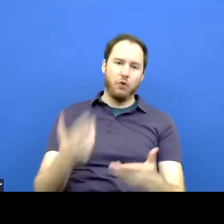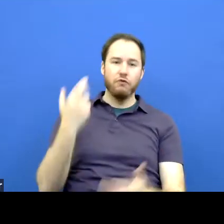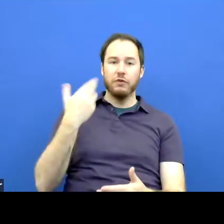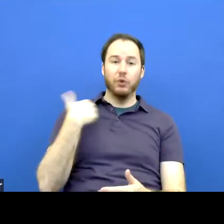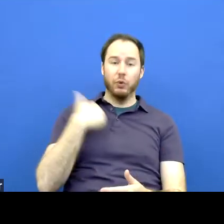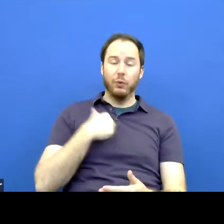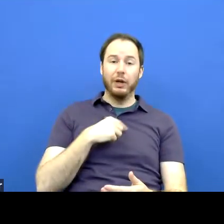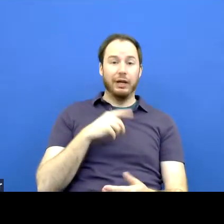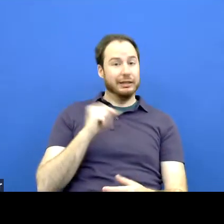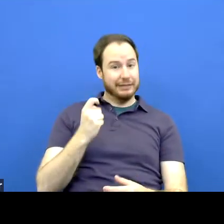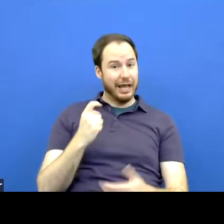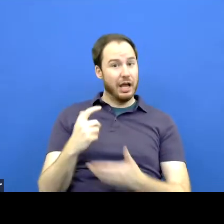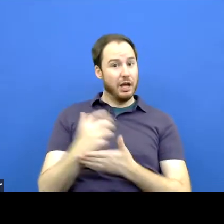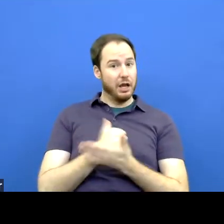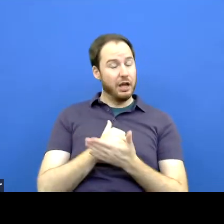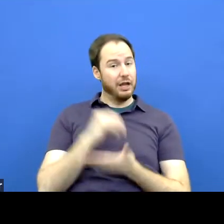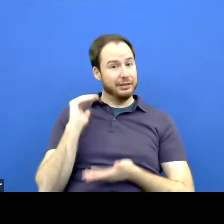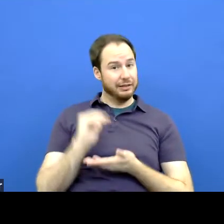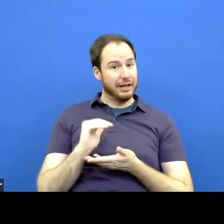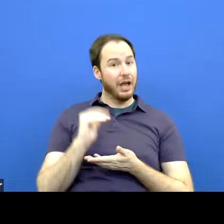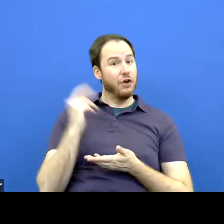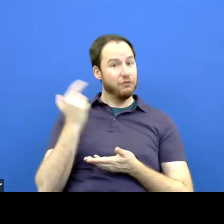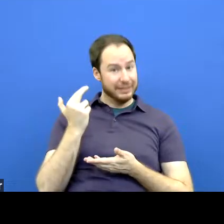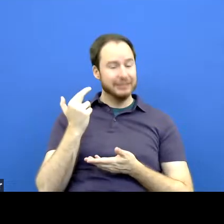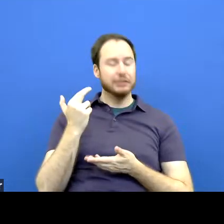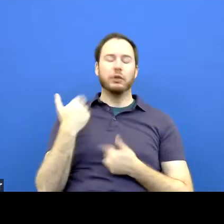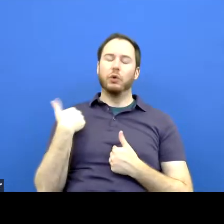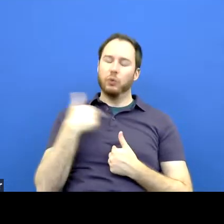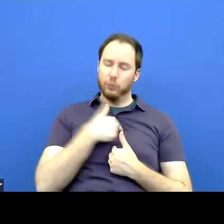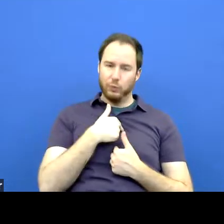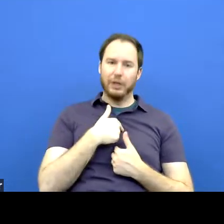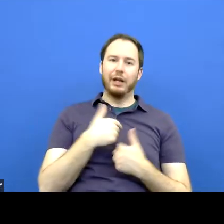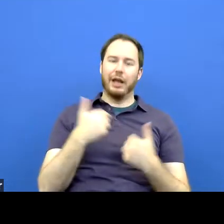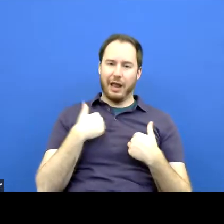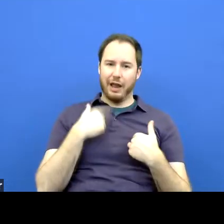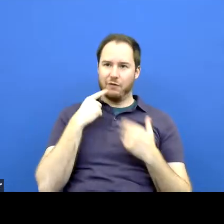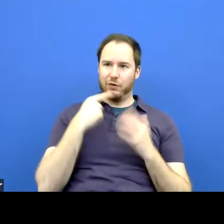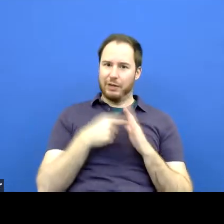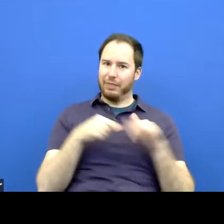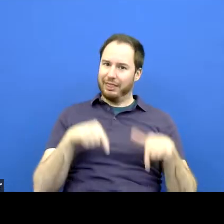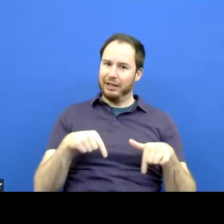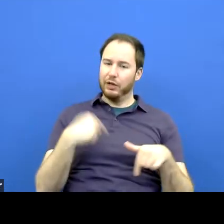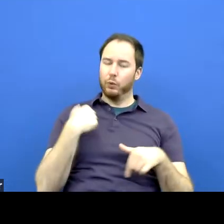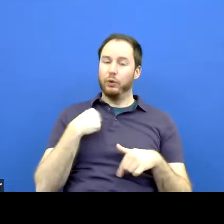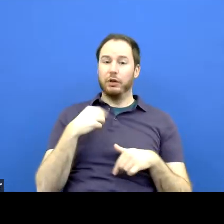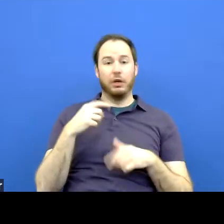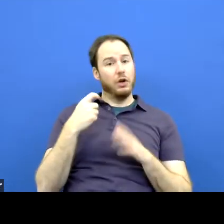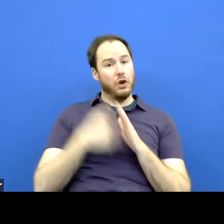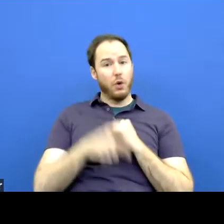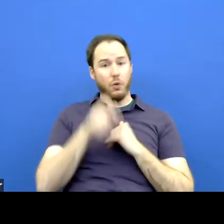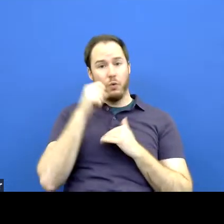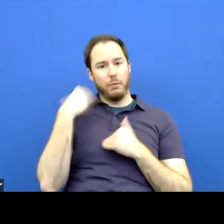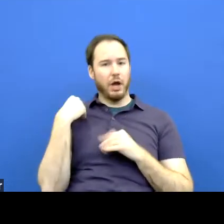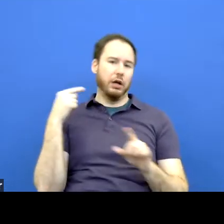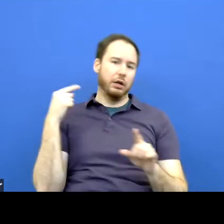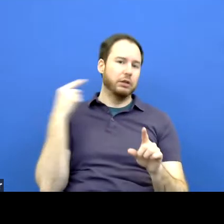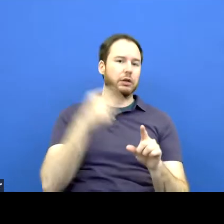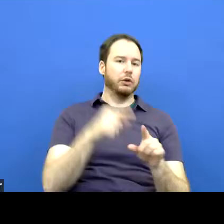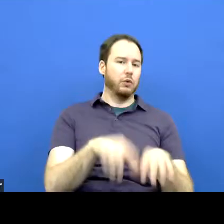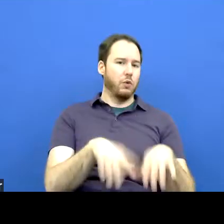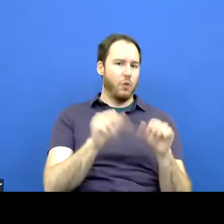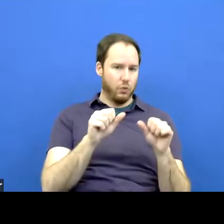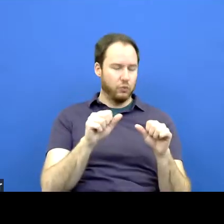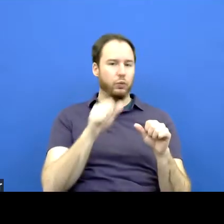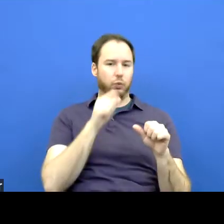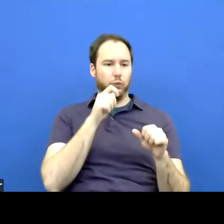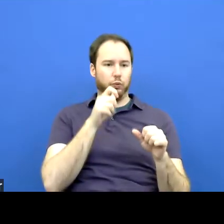keep our taxes down, besides having a big tax base, is because for things like this, we put the cost of this department on